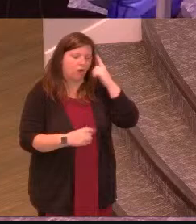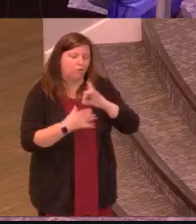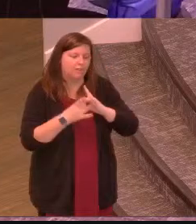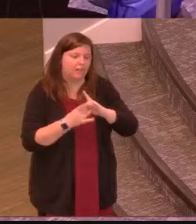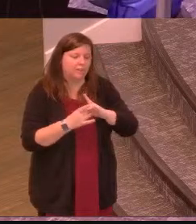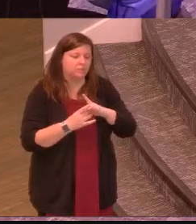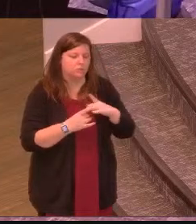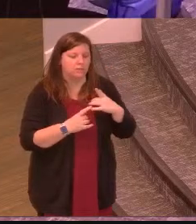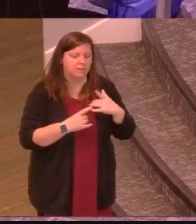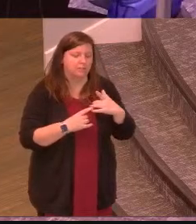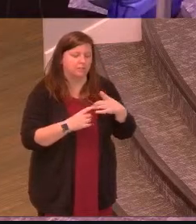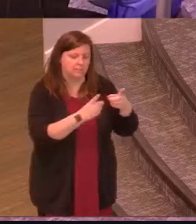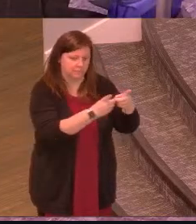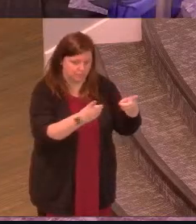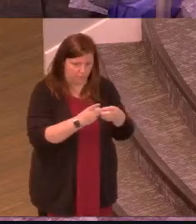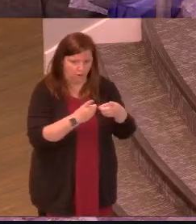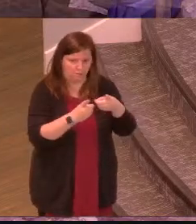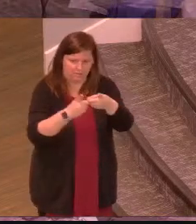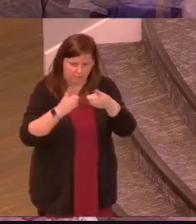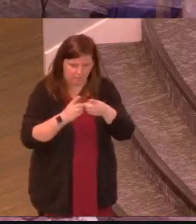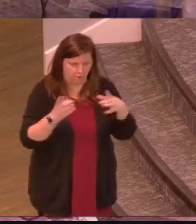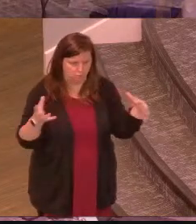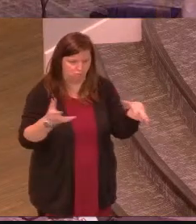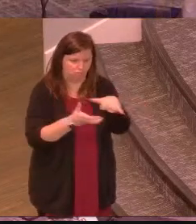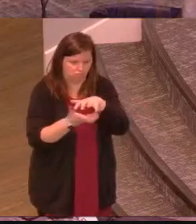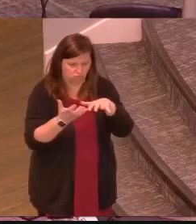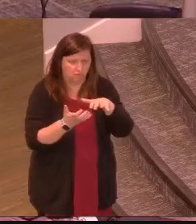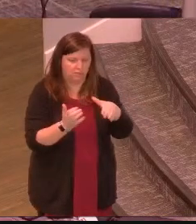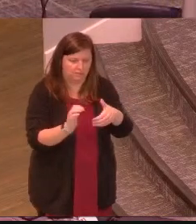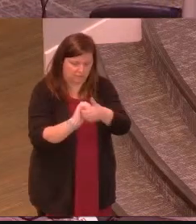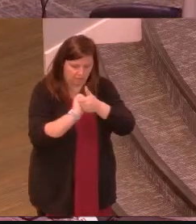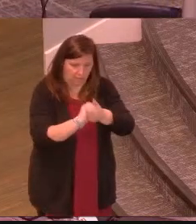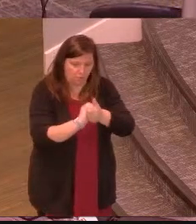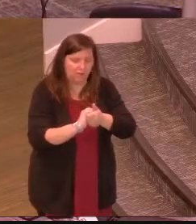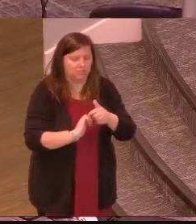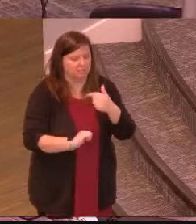which just rings all my bells, so that's great.